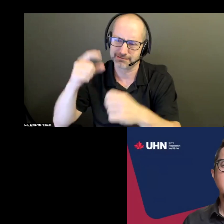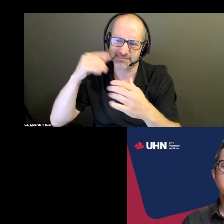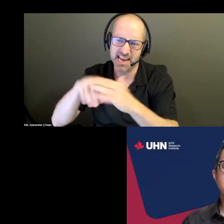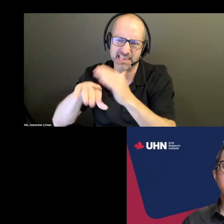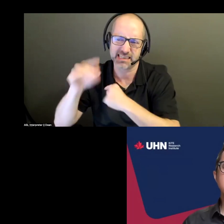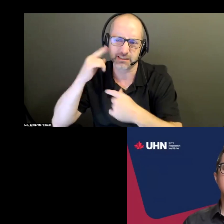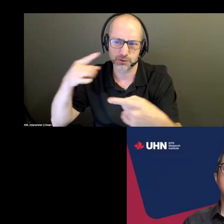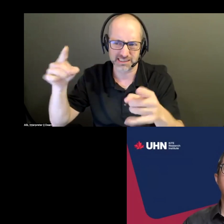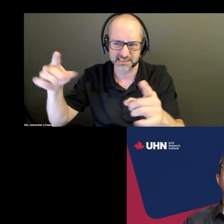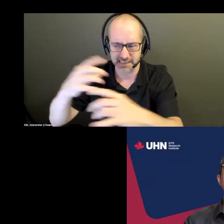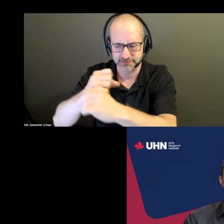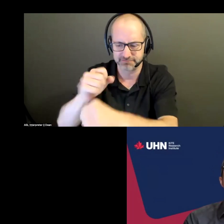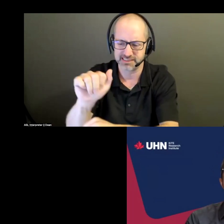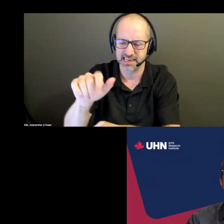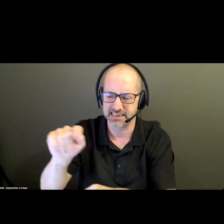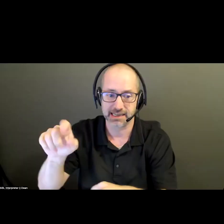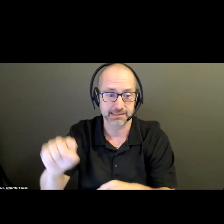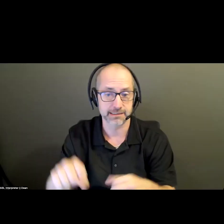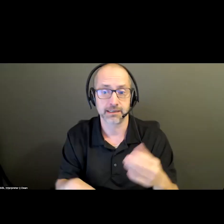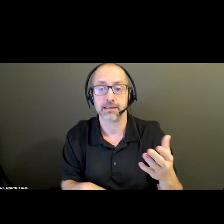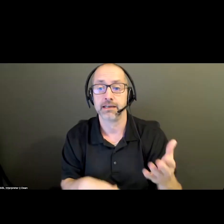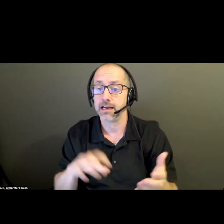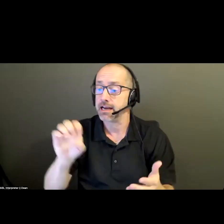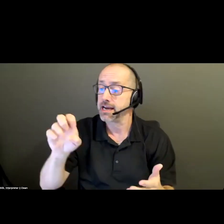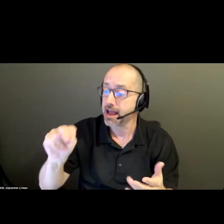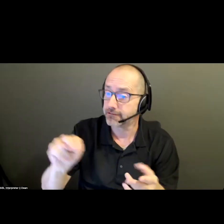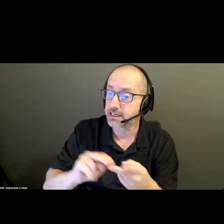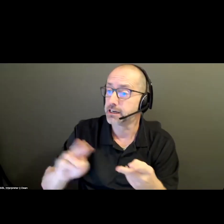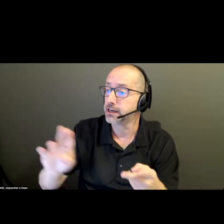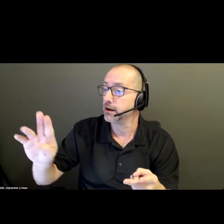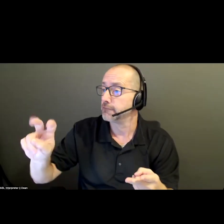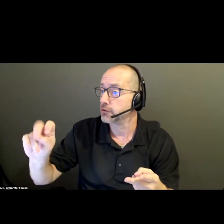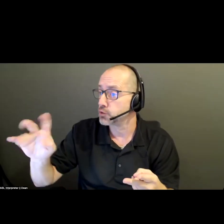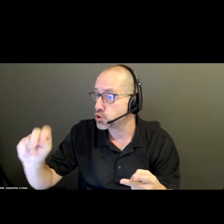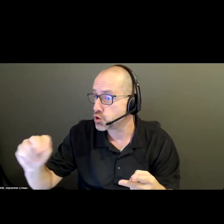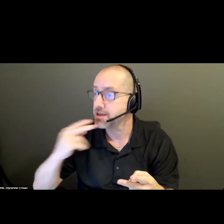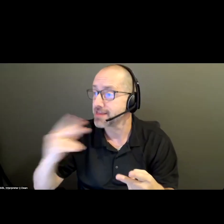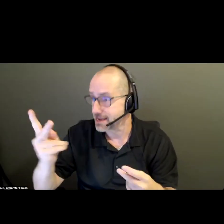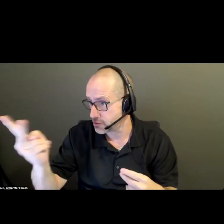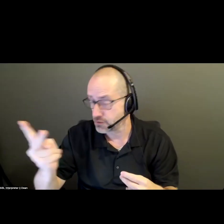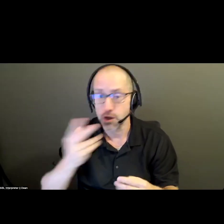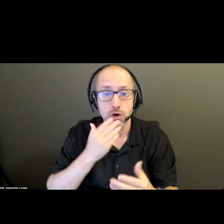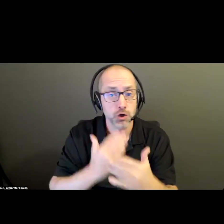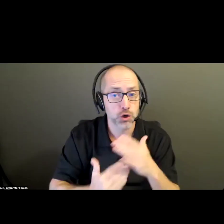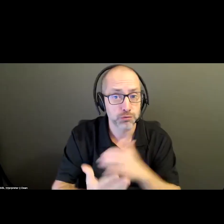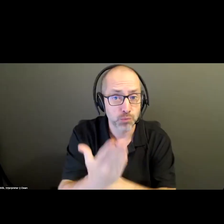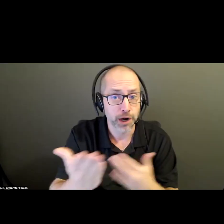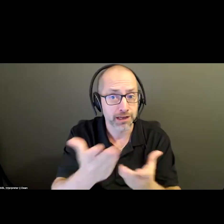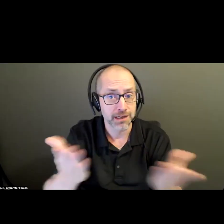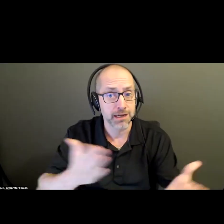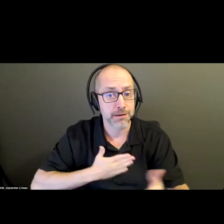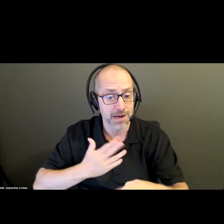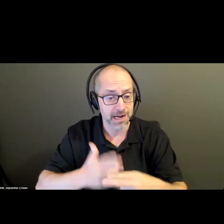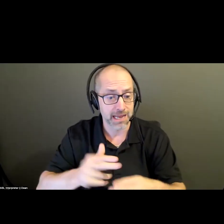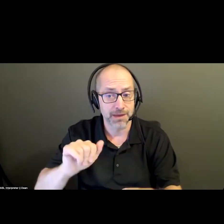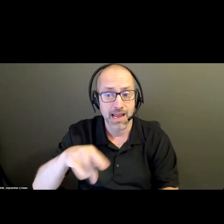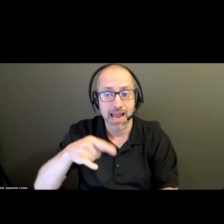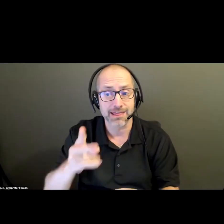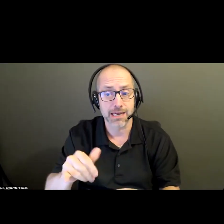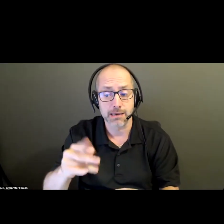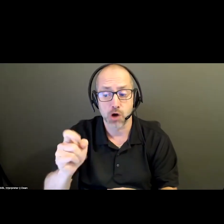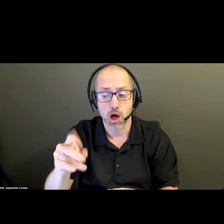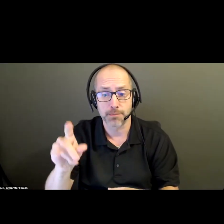Thanks, Evan. Thanks, Varun. Good morning, everyone. My name is Anthony Palma. I'm the Director of